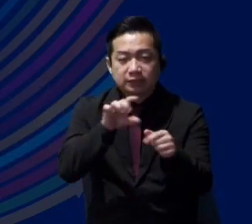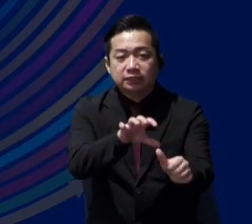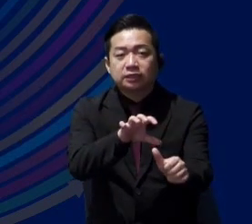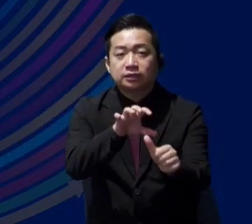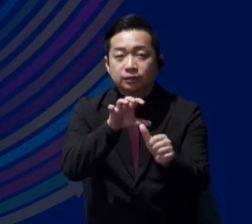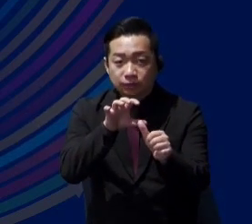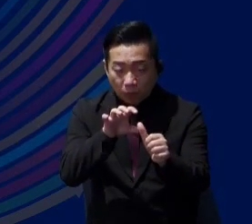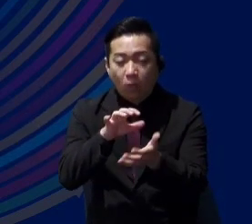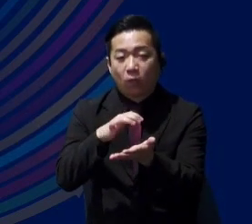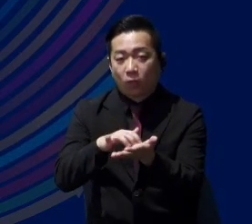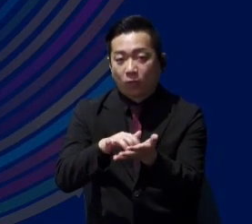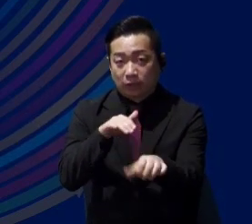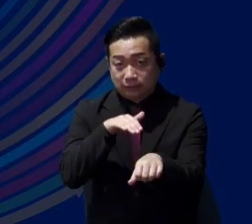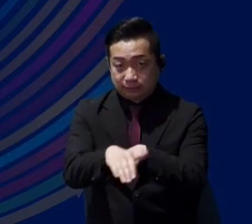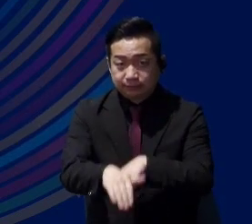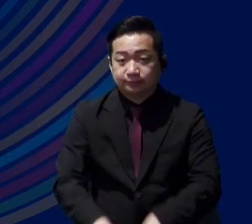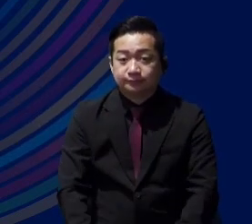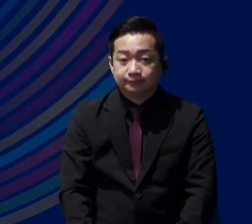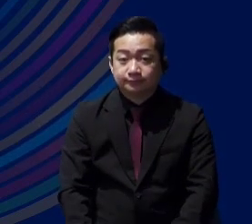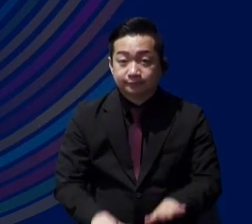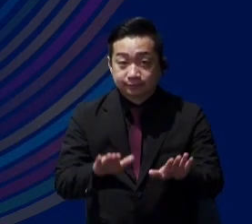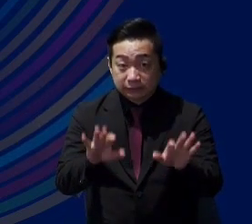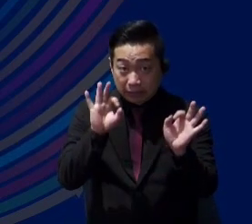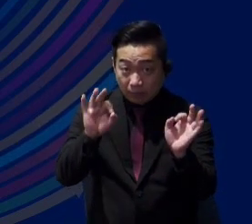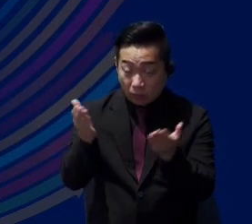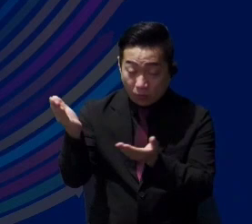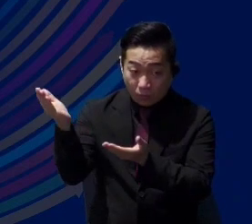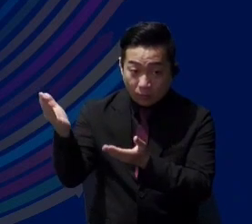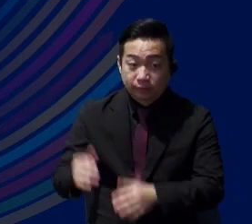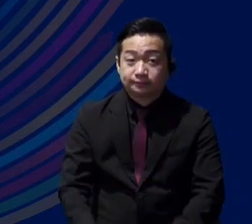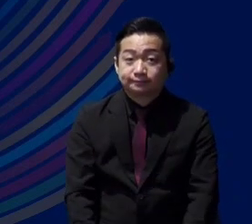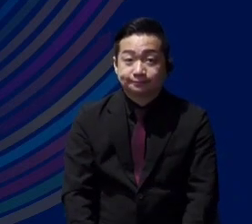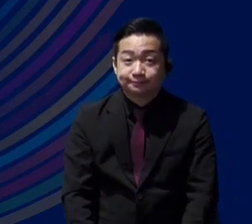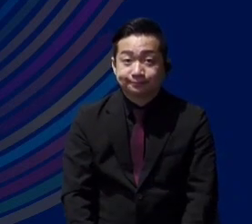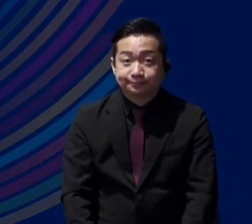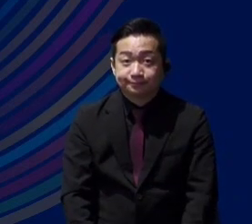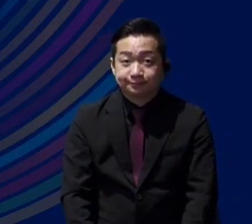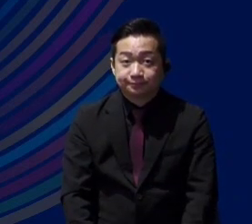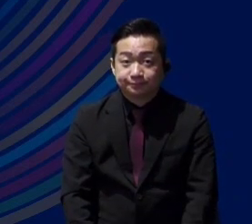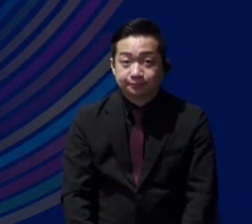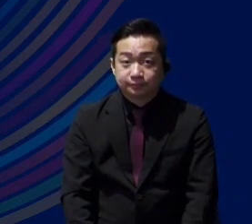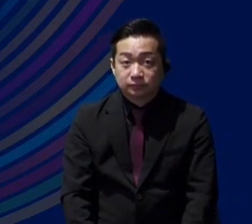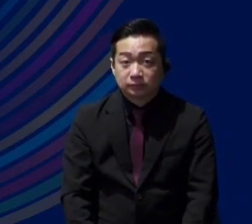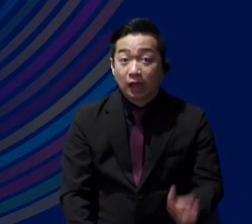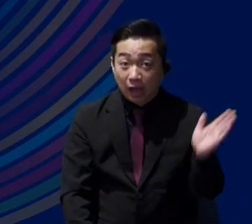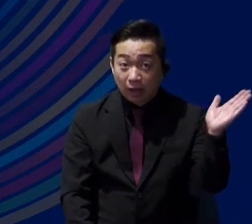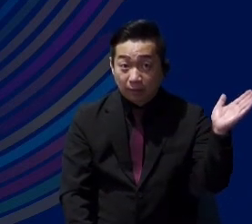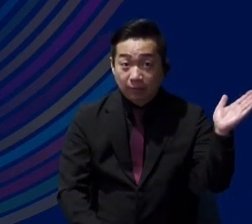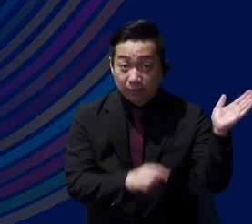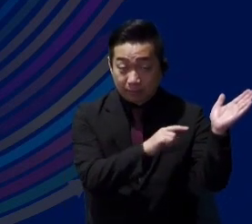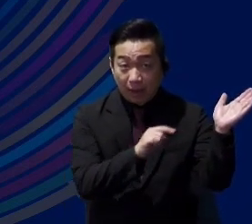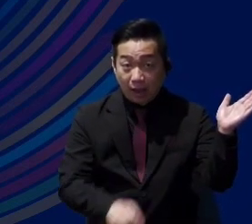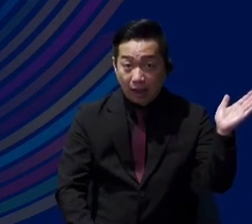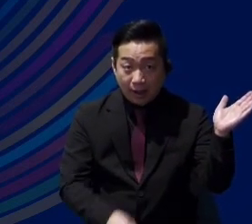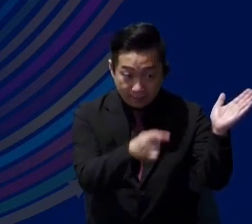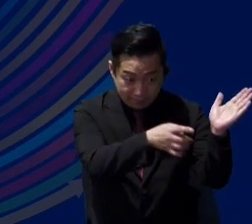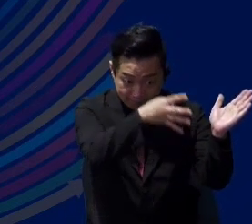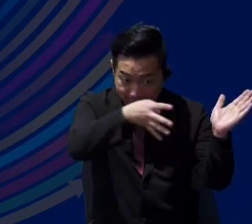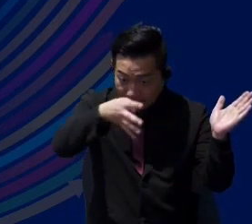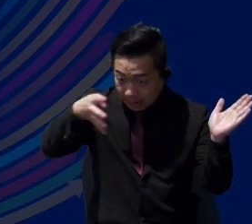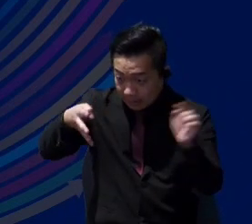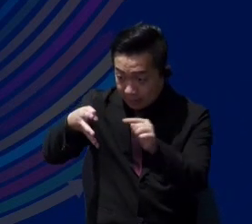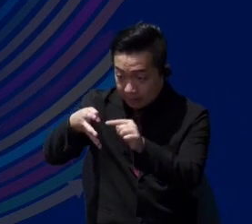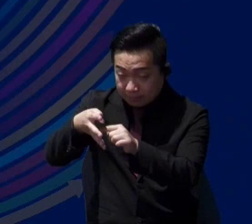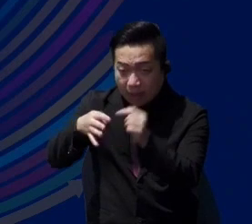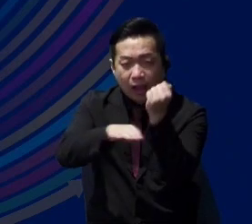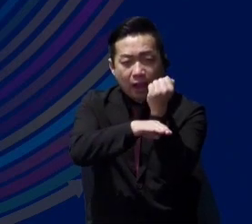life table based on the lowest age-specific mortality rate in the world. Then we